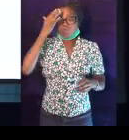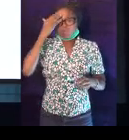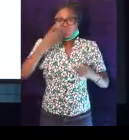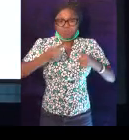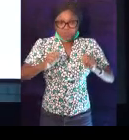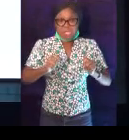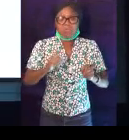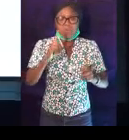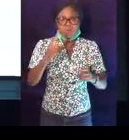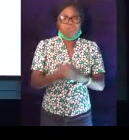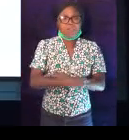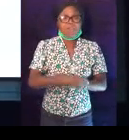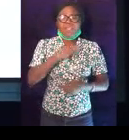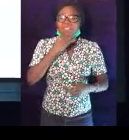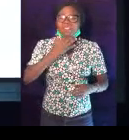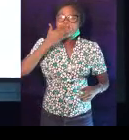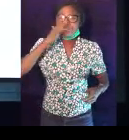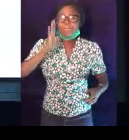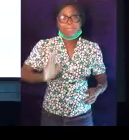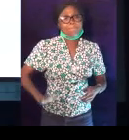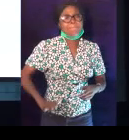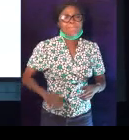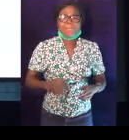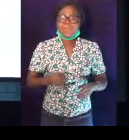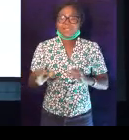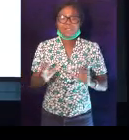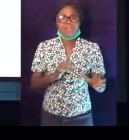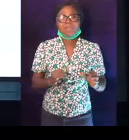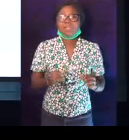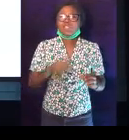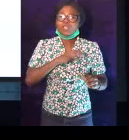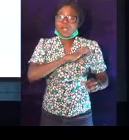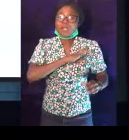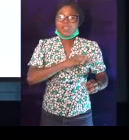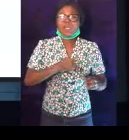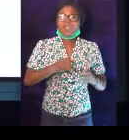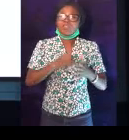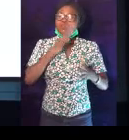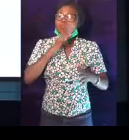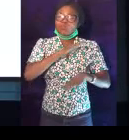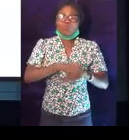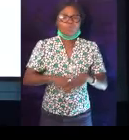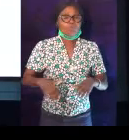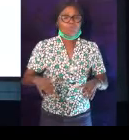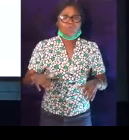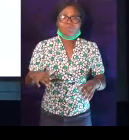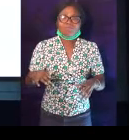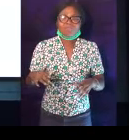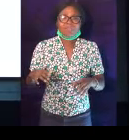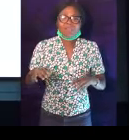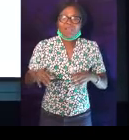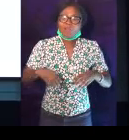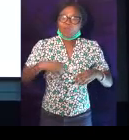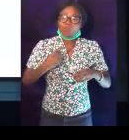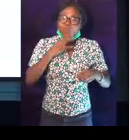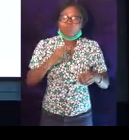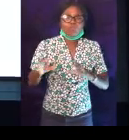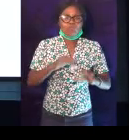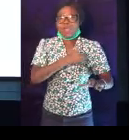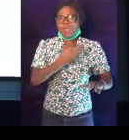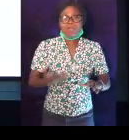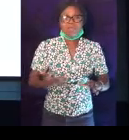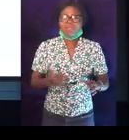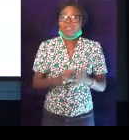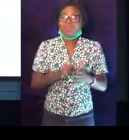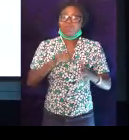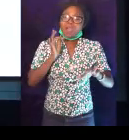how you think you will try it one day. It's a bad habit and it will really affect your growth. So you don't cultivate any habits that may